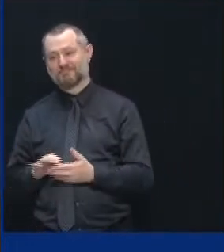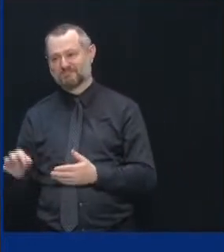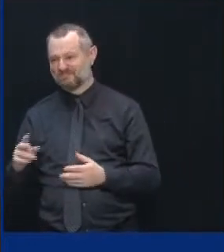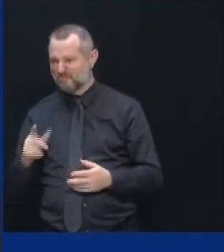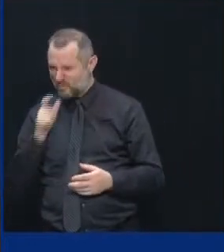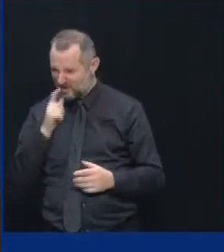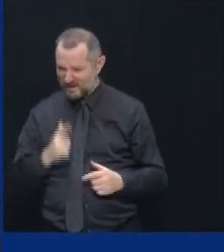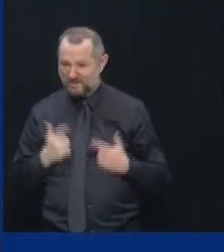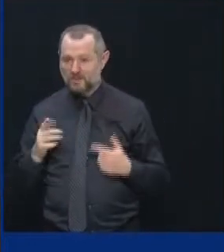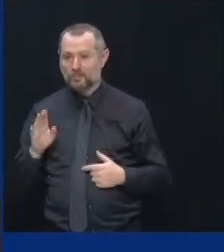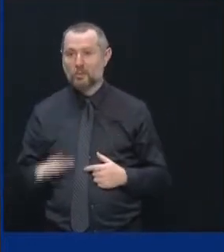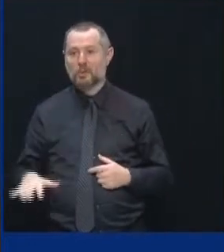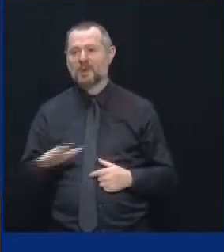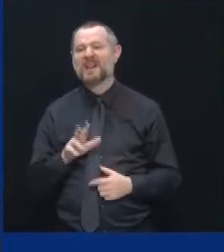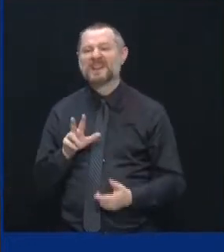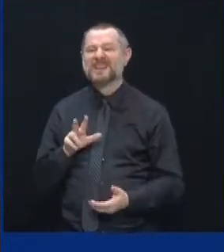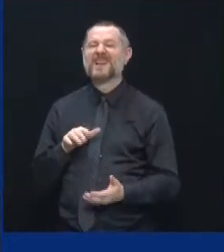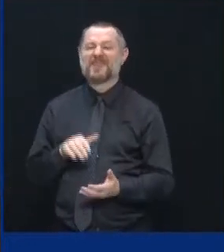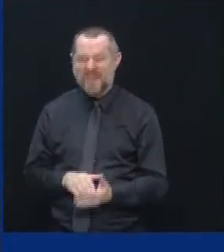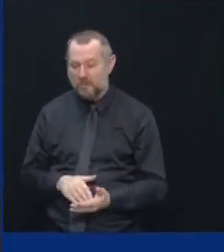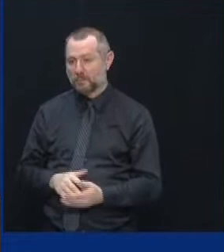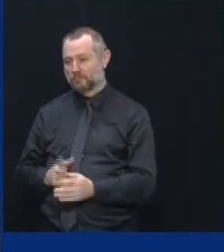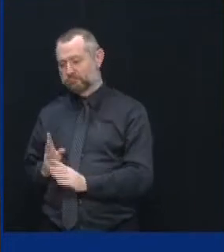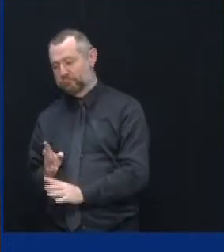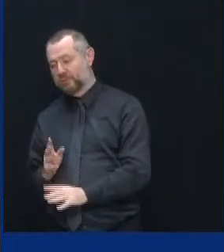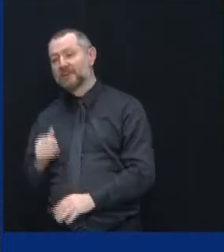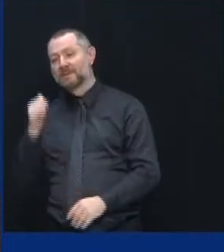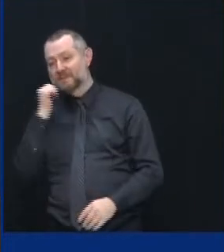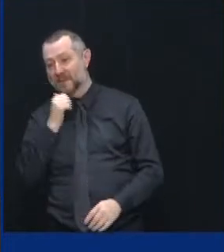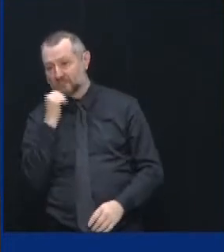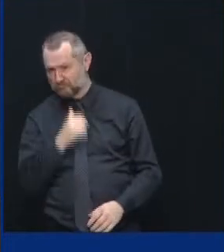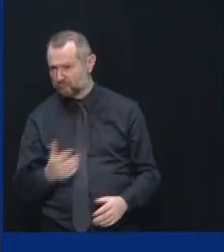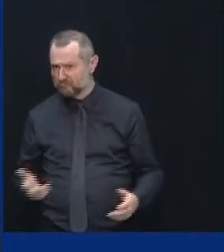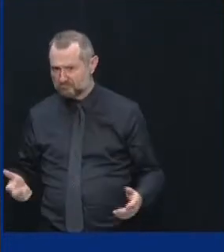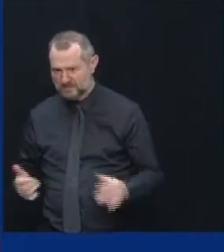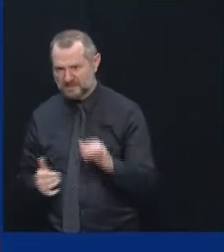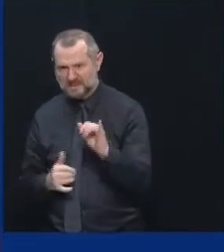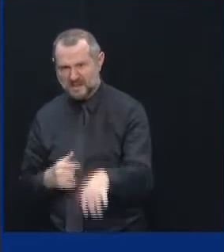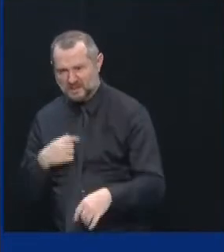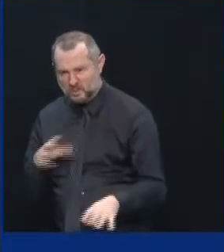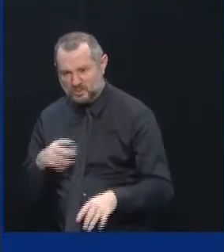day. So that's what we're doing.